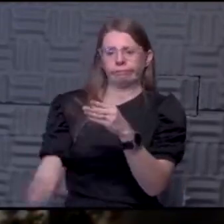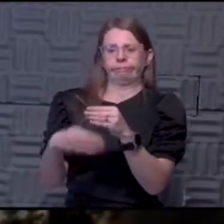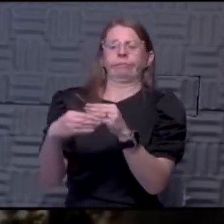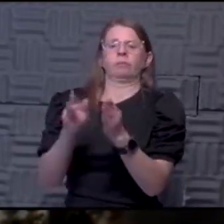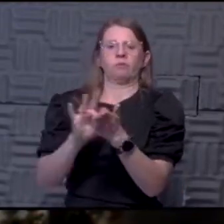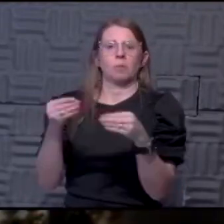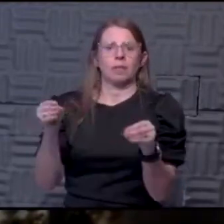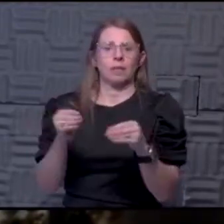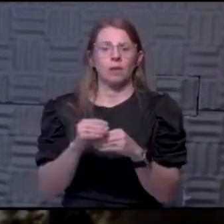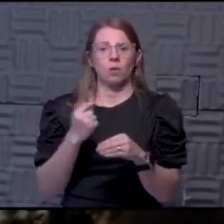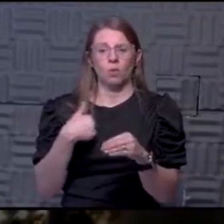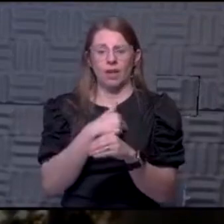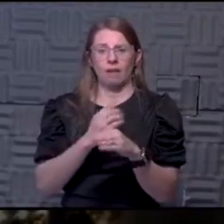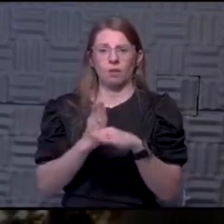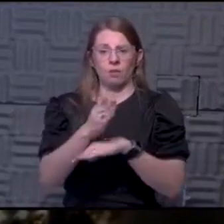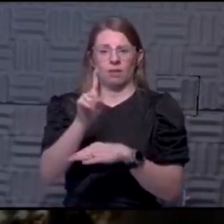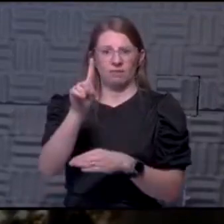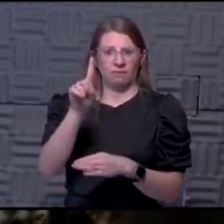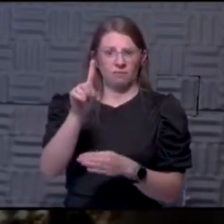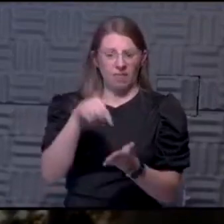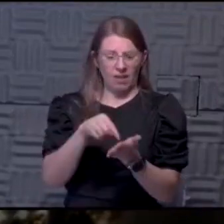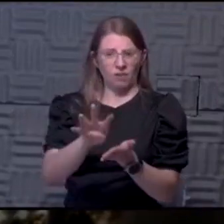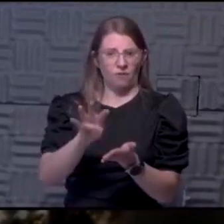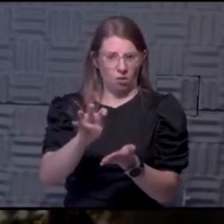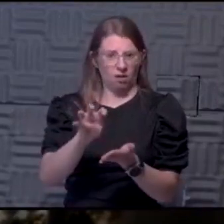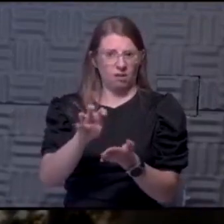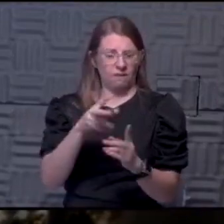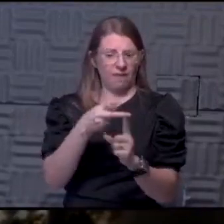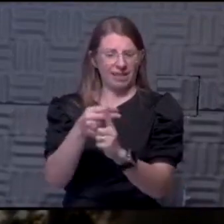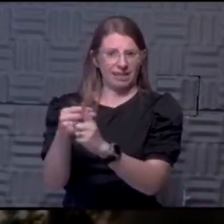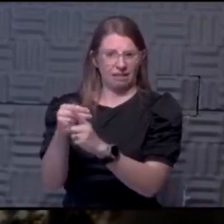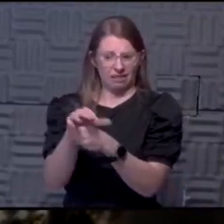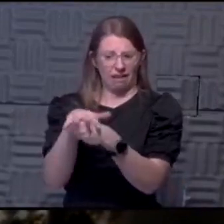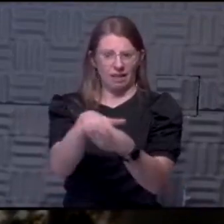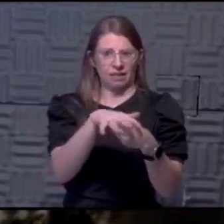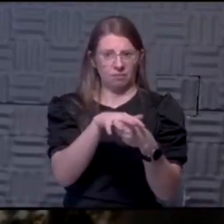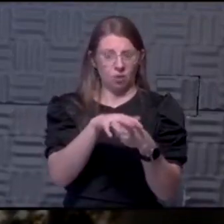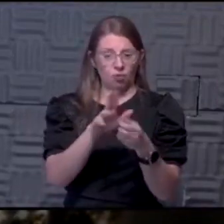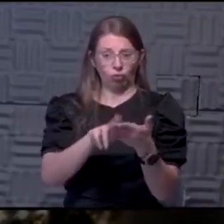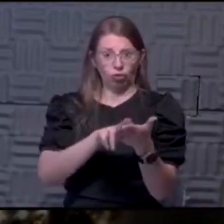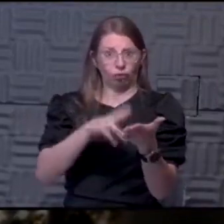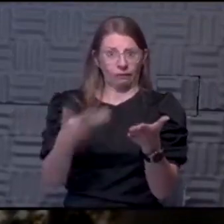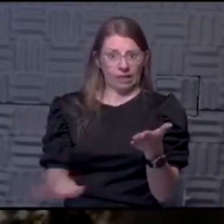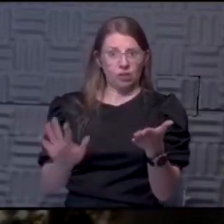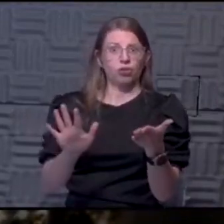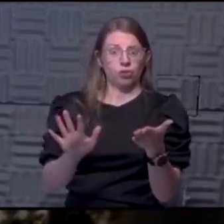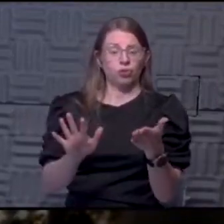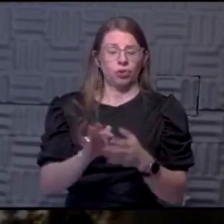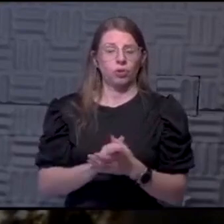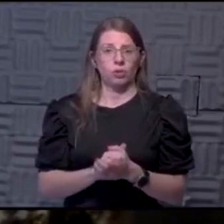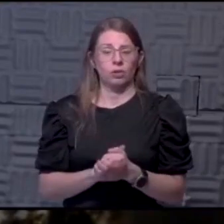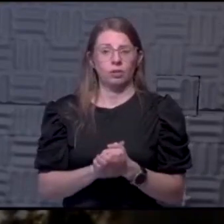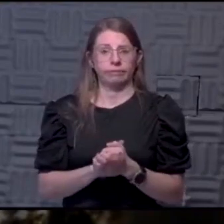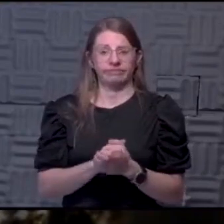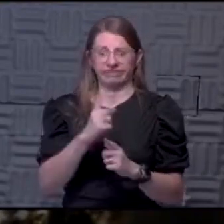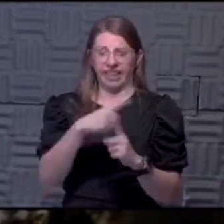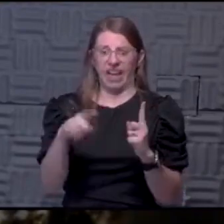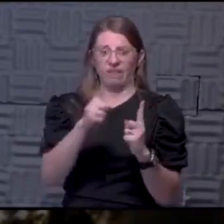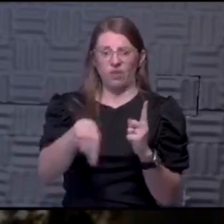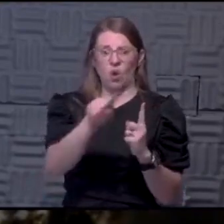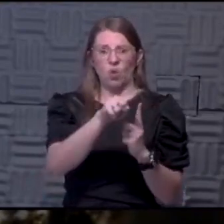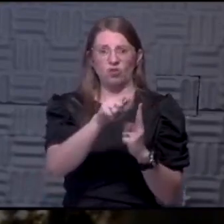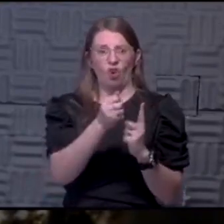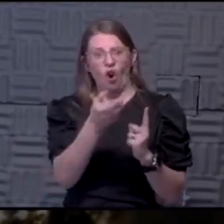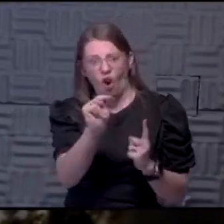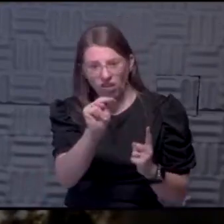have over 1,400 vaccinating sites that have registered, but probably half of those haven't even been turned